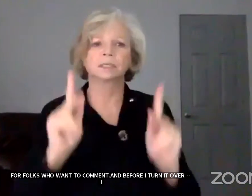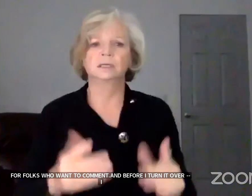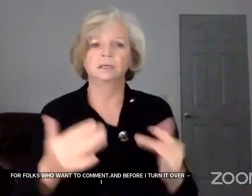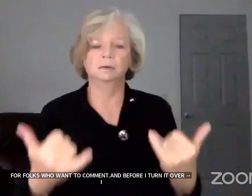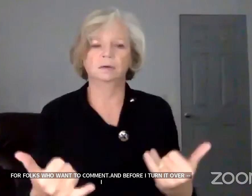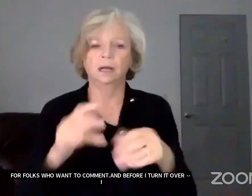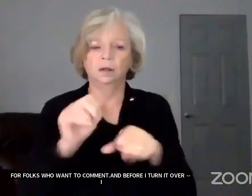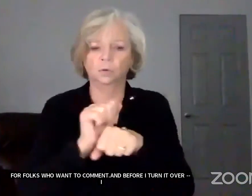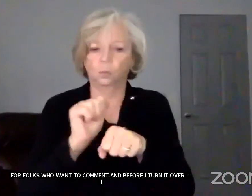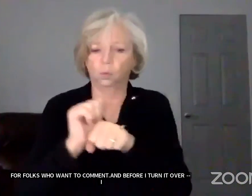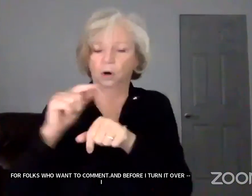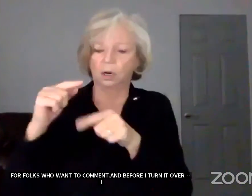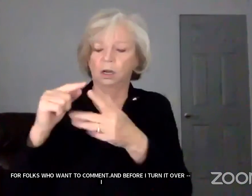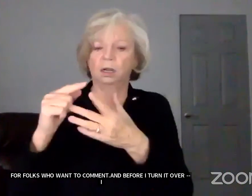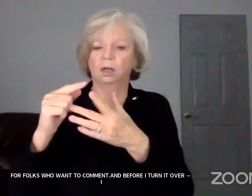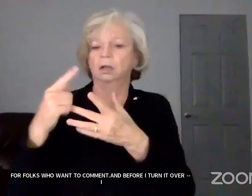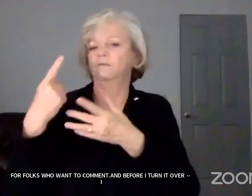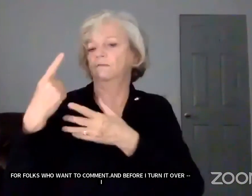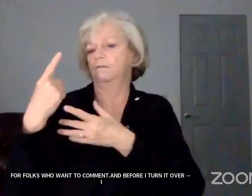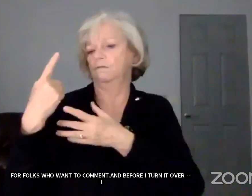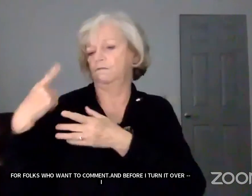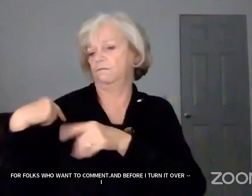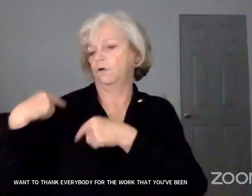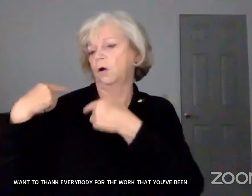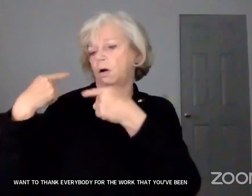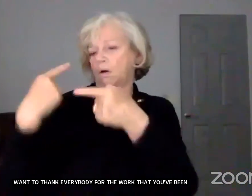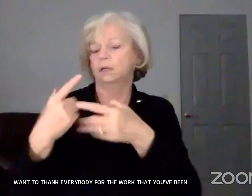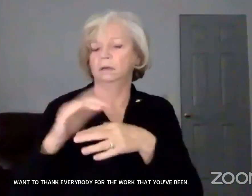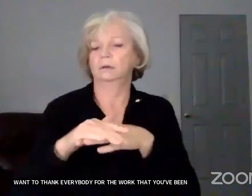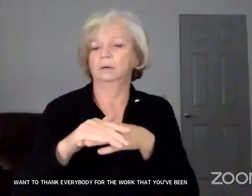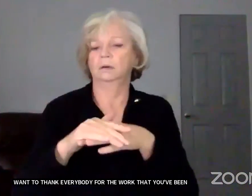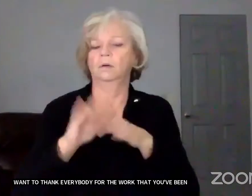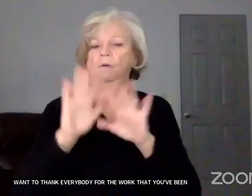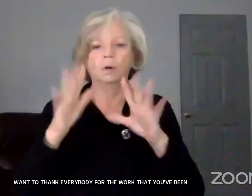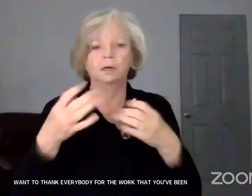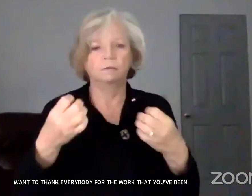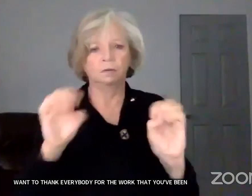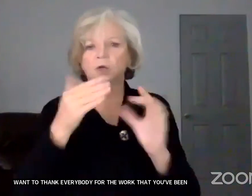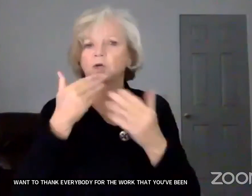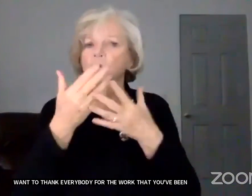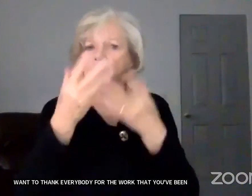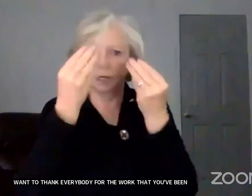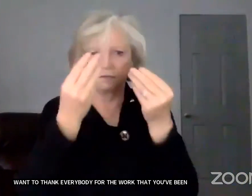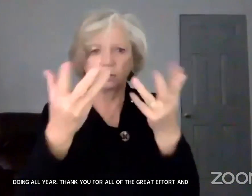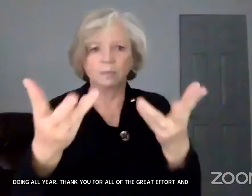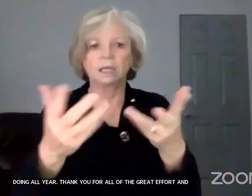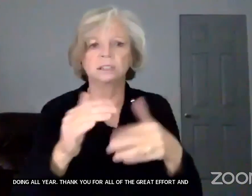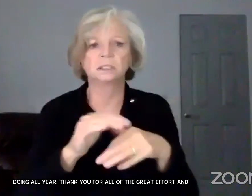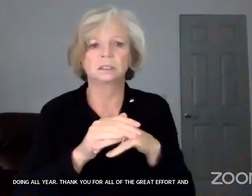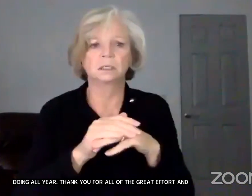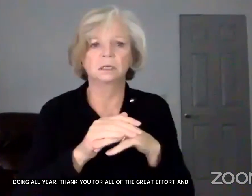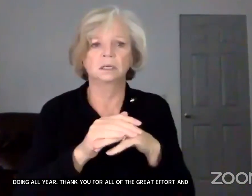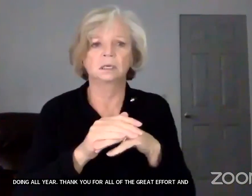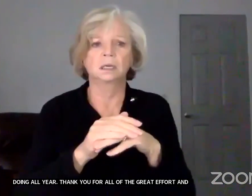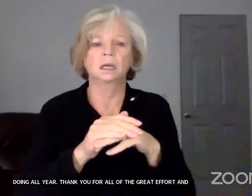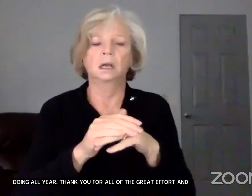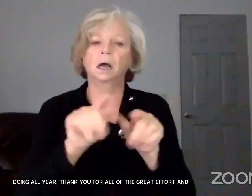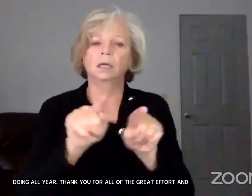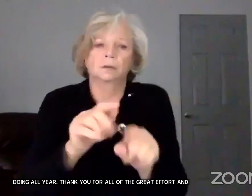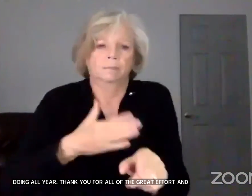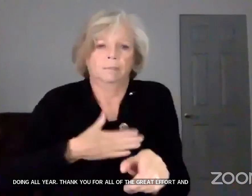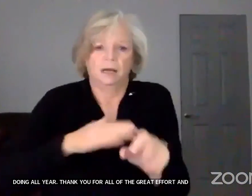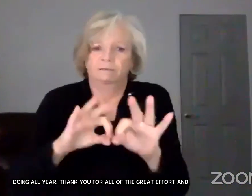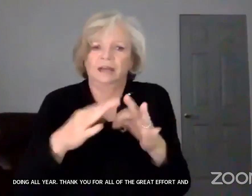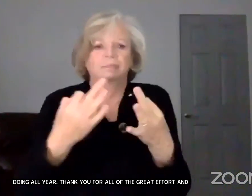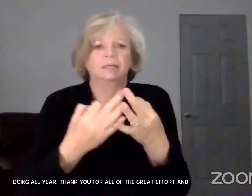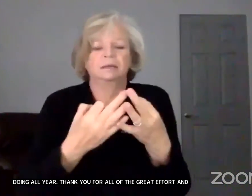all year. Thank you for all of the great effort and the good information that we get in these calls. And just from my family to yours, wishing